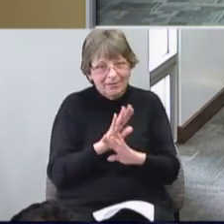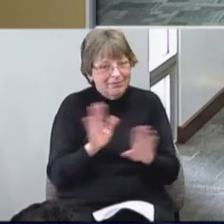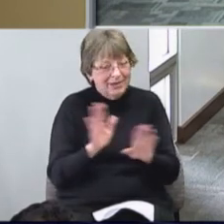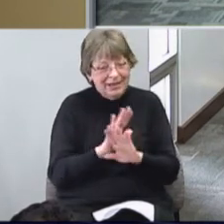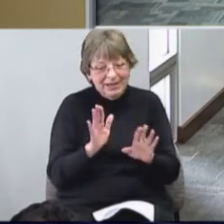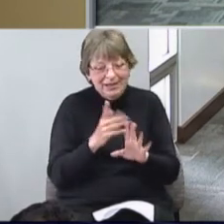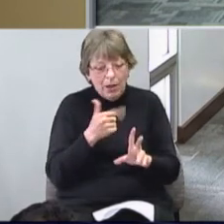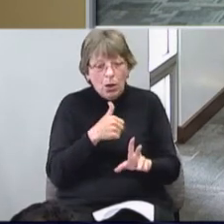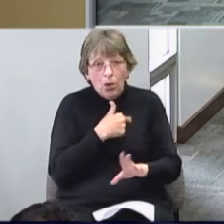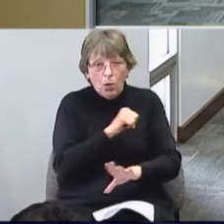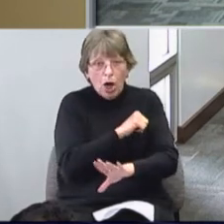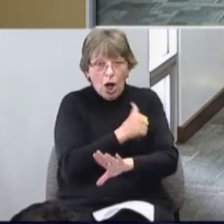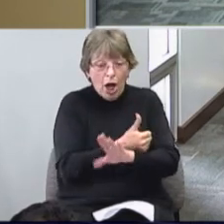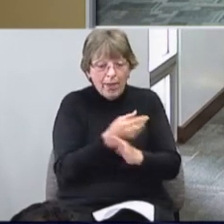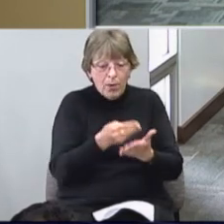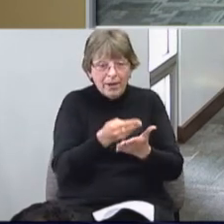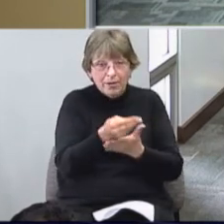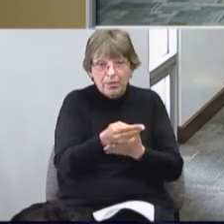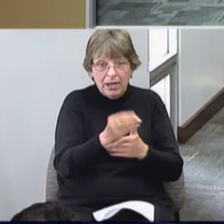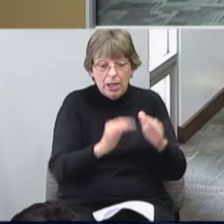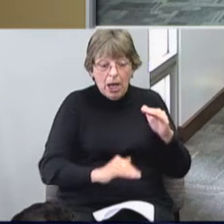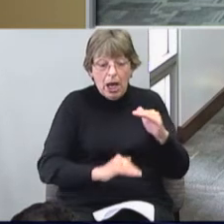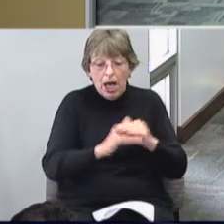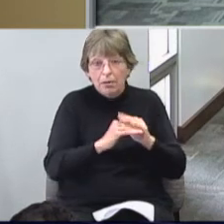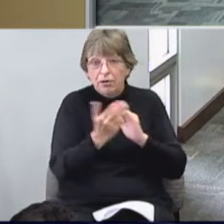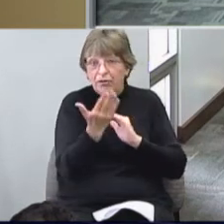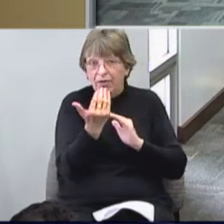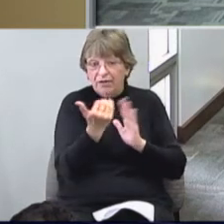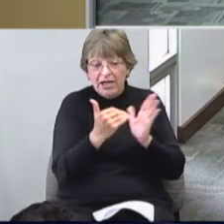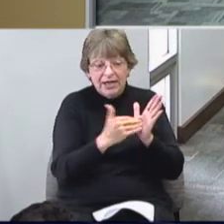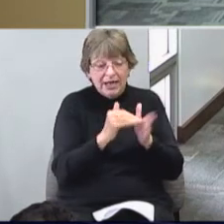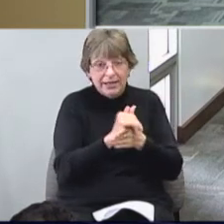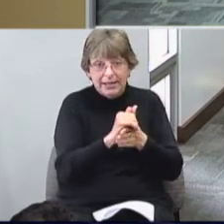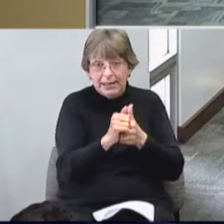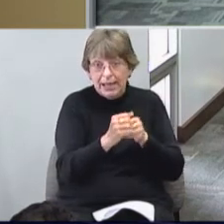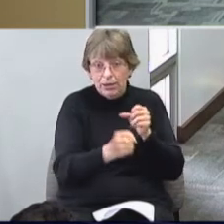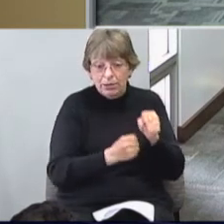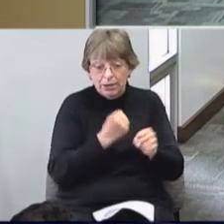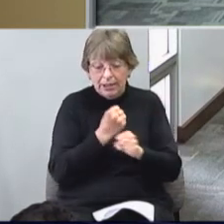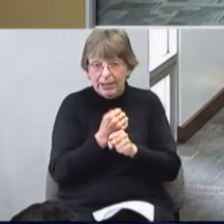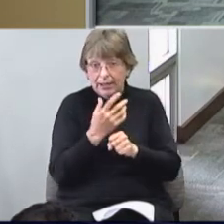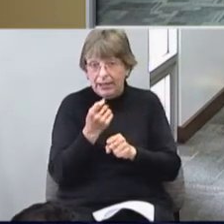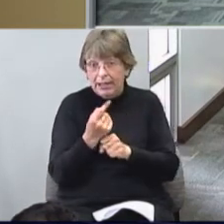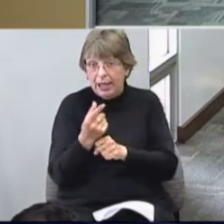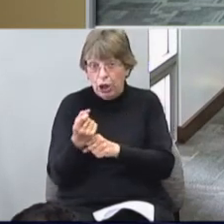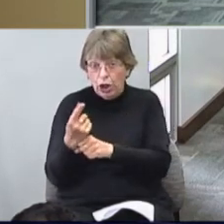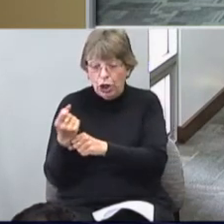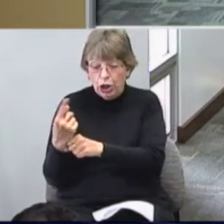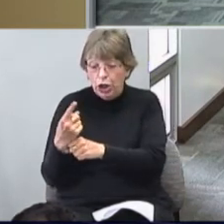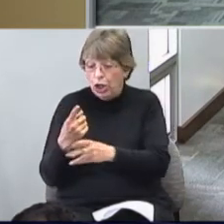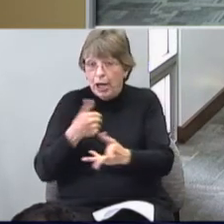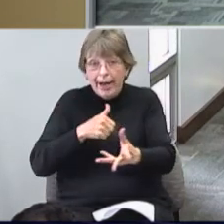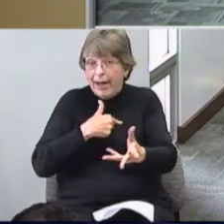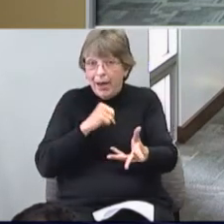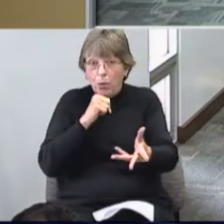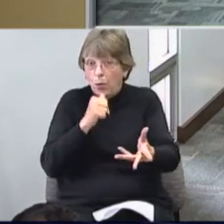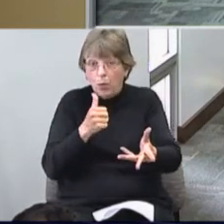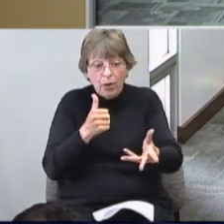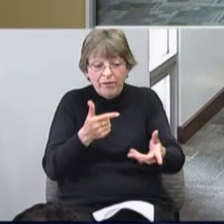we're authorized to spend up to $15,000 a year. We haven't really done that yet.